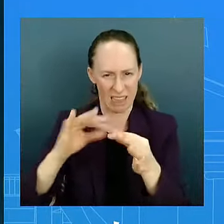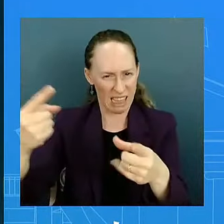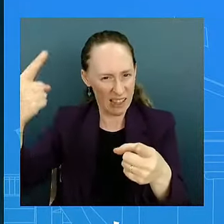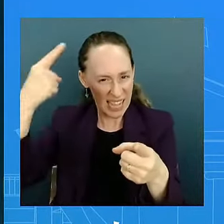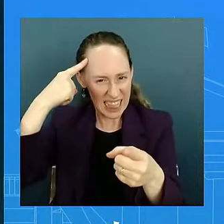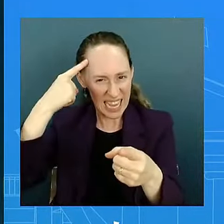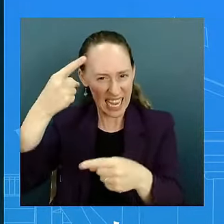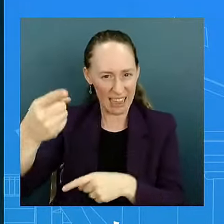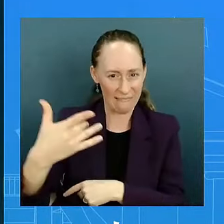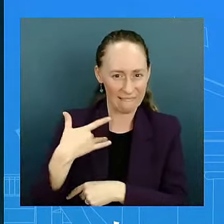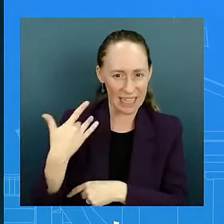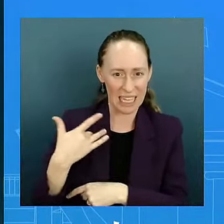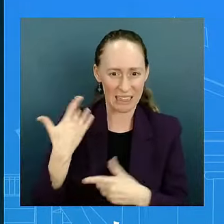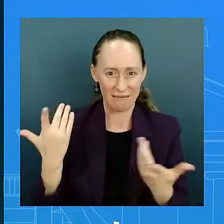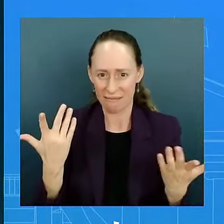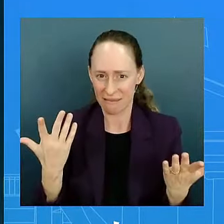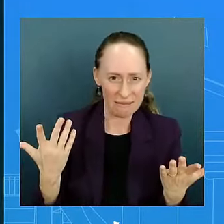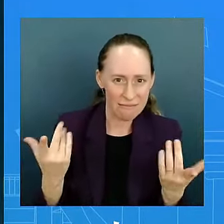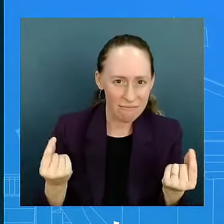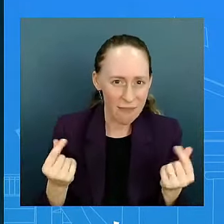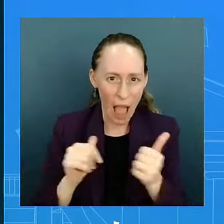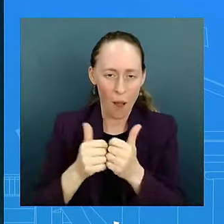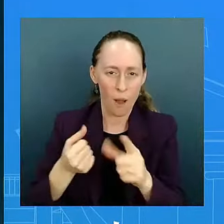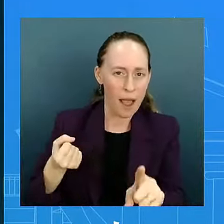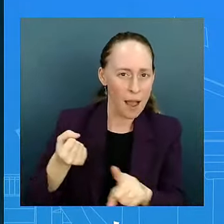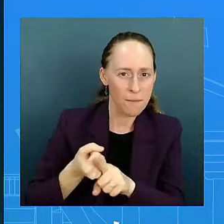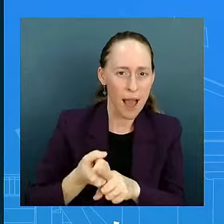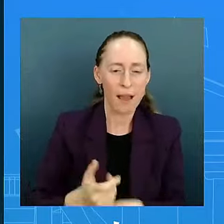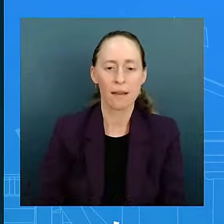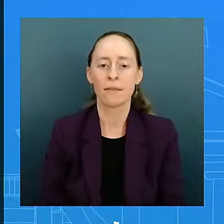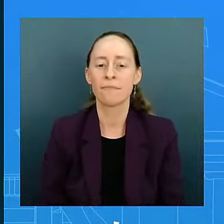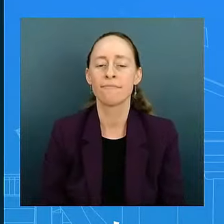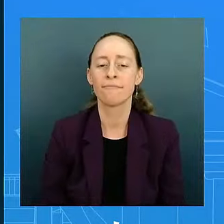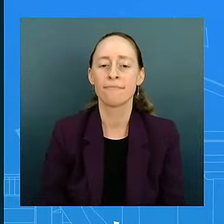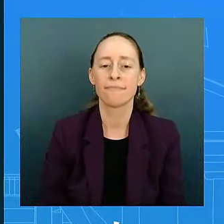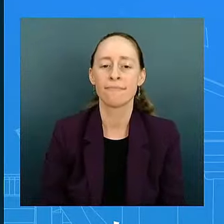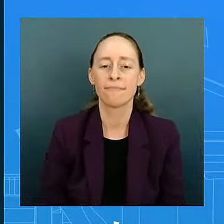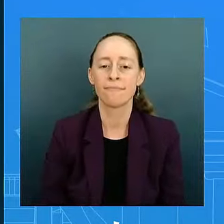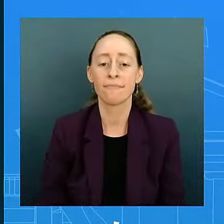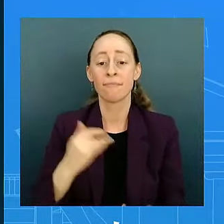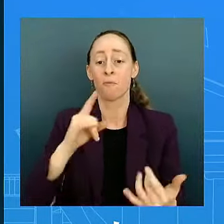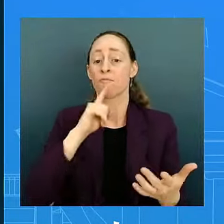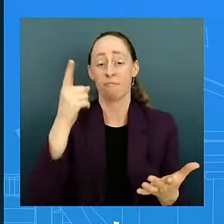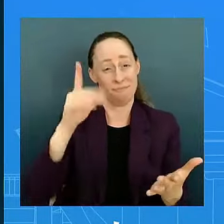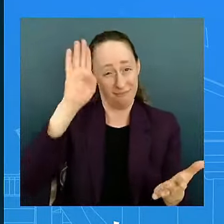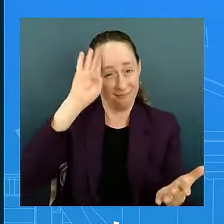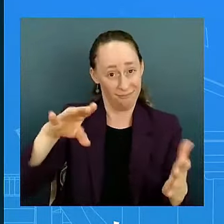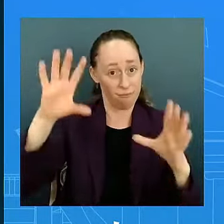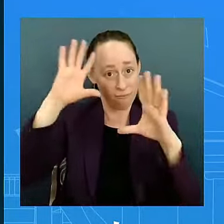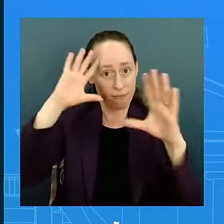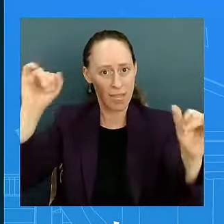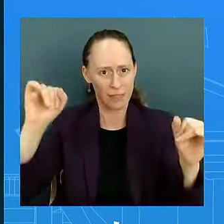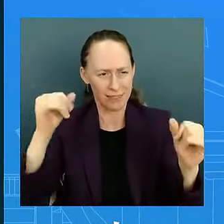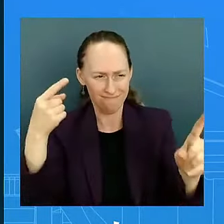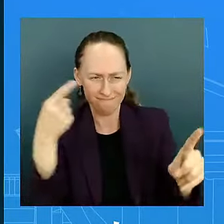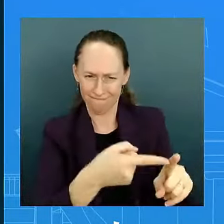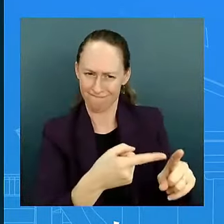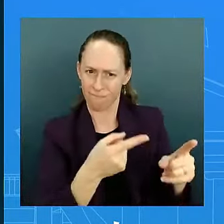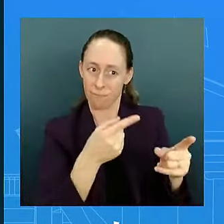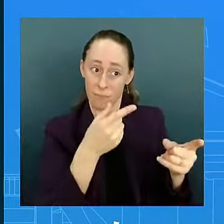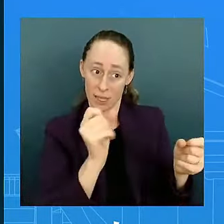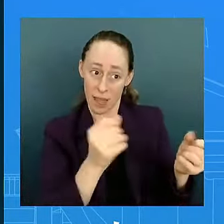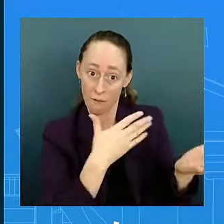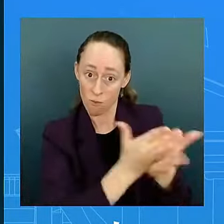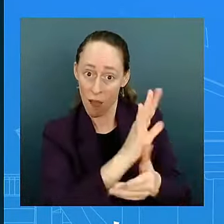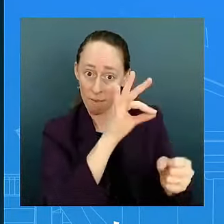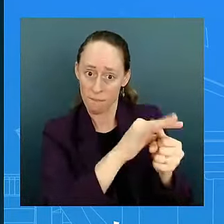to your partners and allies. This is a president that has been able to get things done, whether it's lowering tensions or whether it's actually getting things